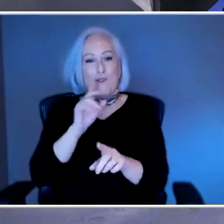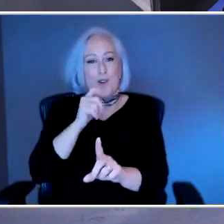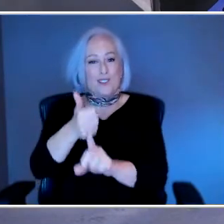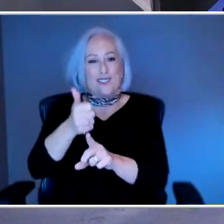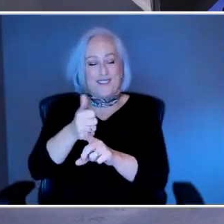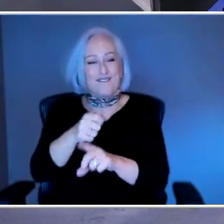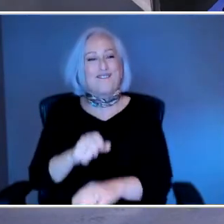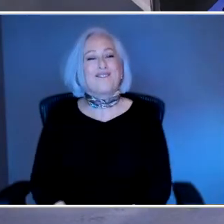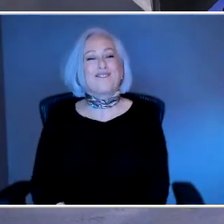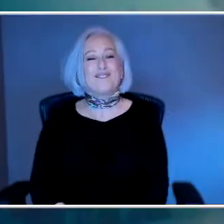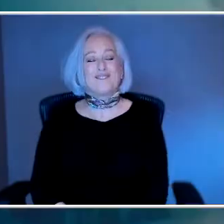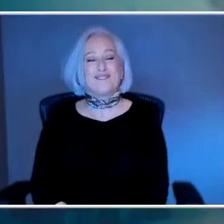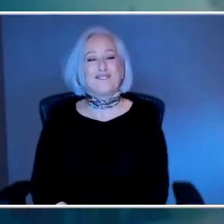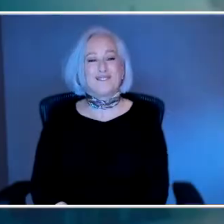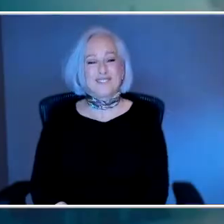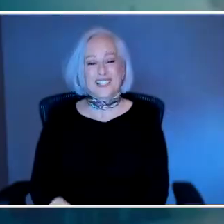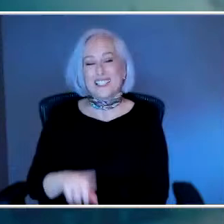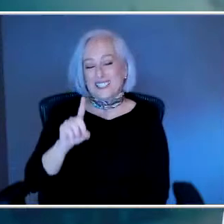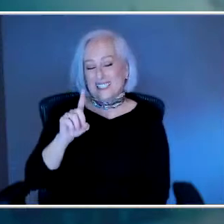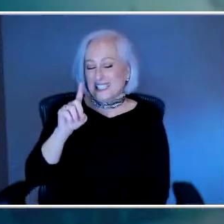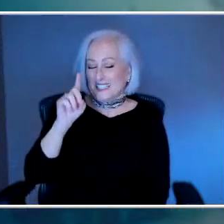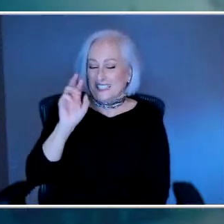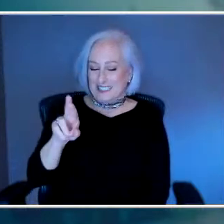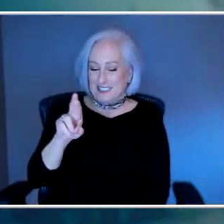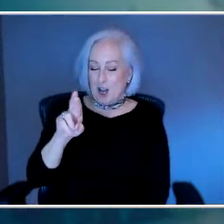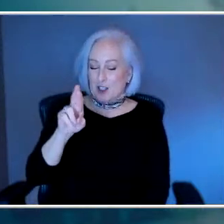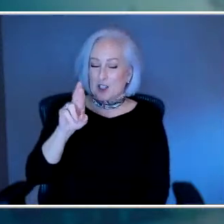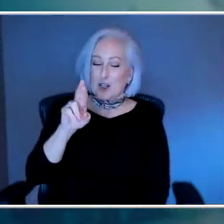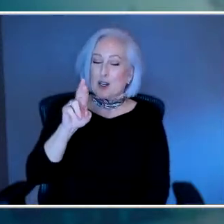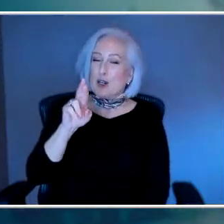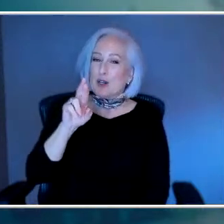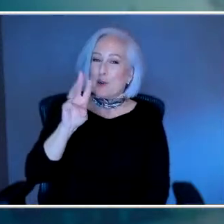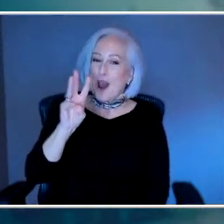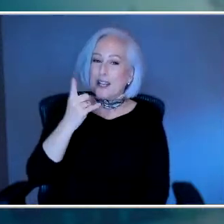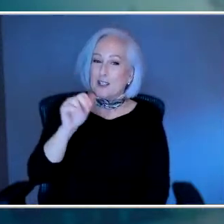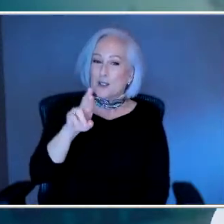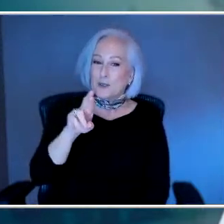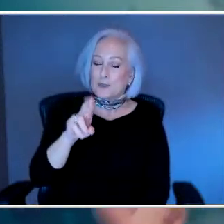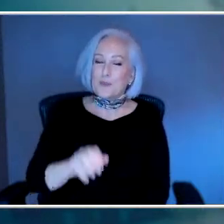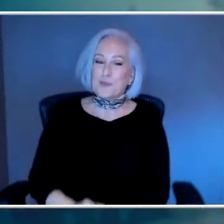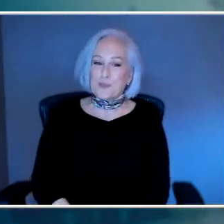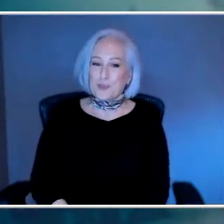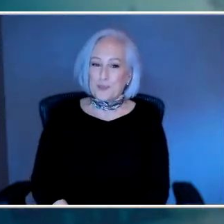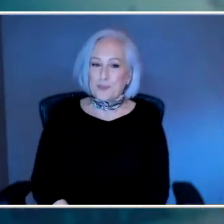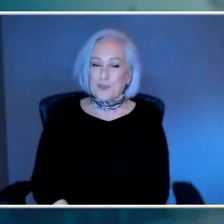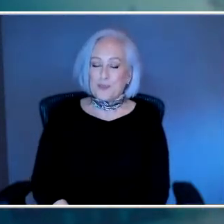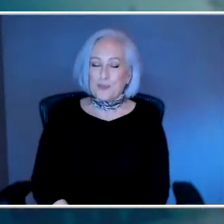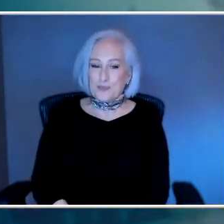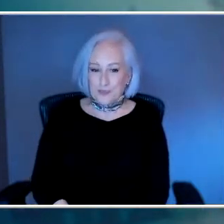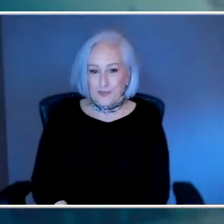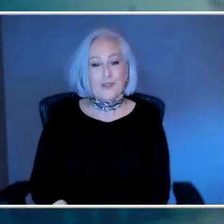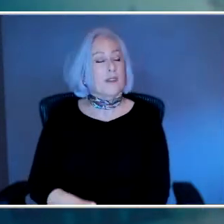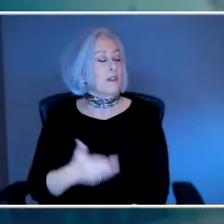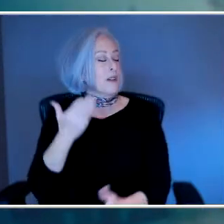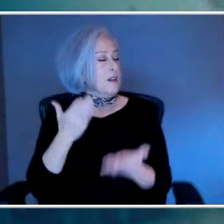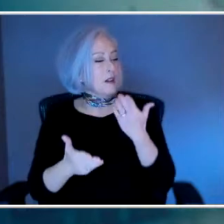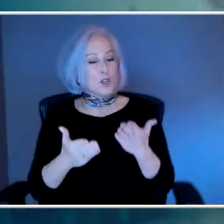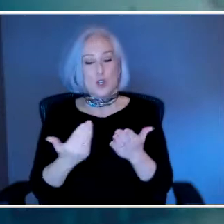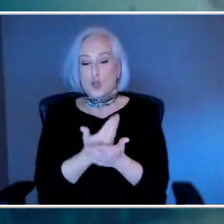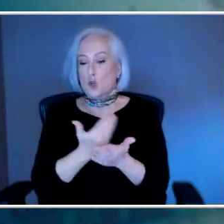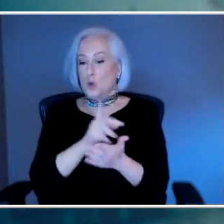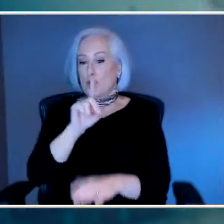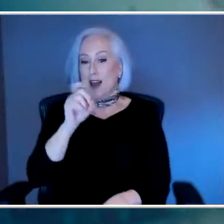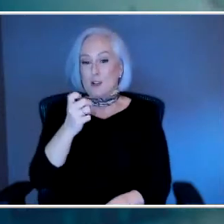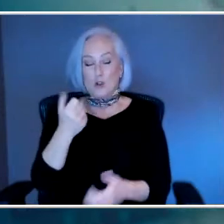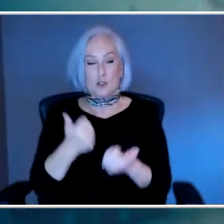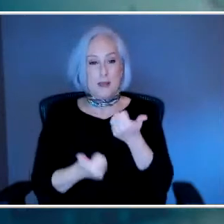that when you do that, when you get a second opinion, if it does change your diagnosis, it might open up a whole new realm of treatments. It also might open up an